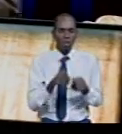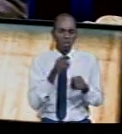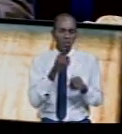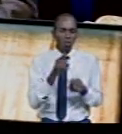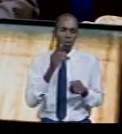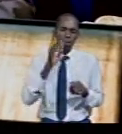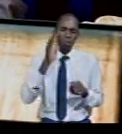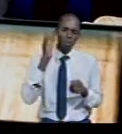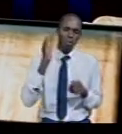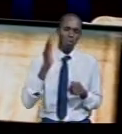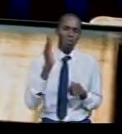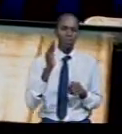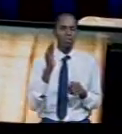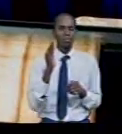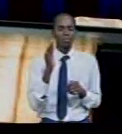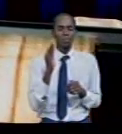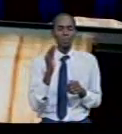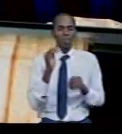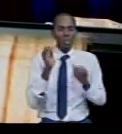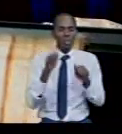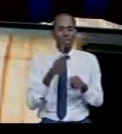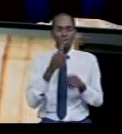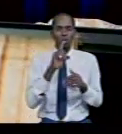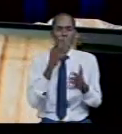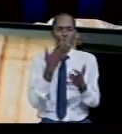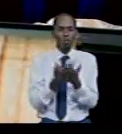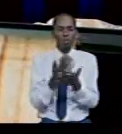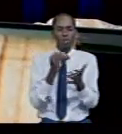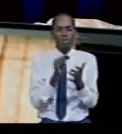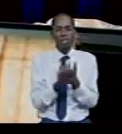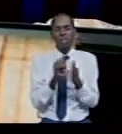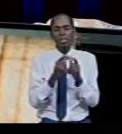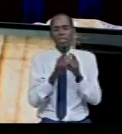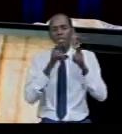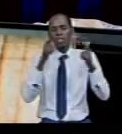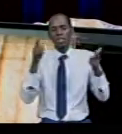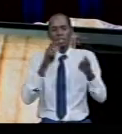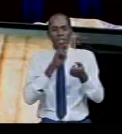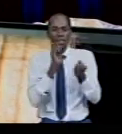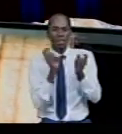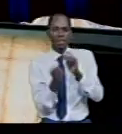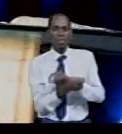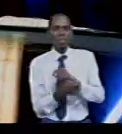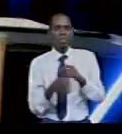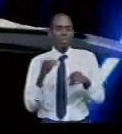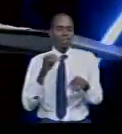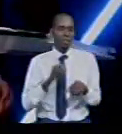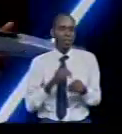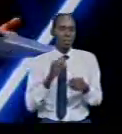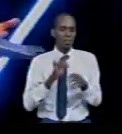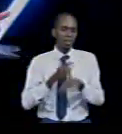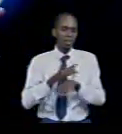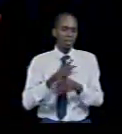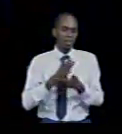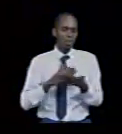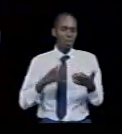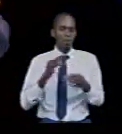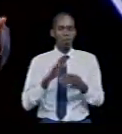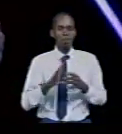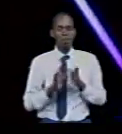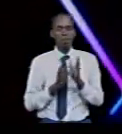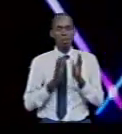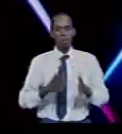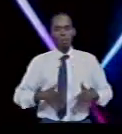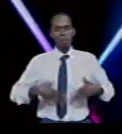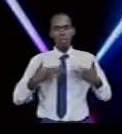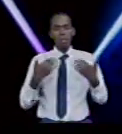testify of that great change in the early part of your Christian life? And now, as